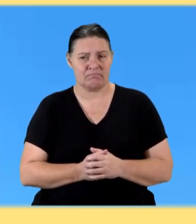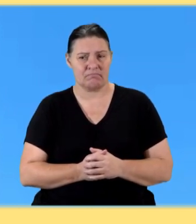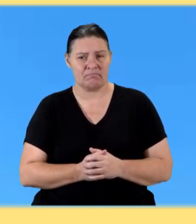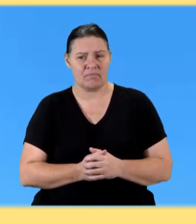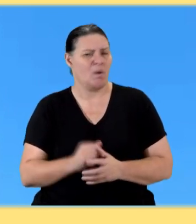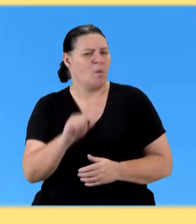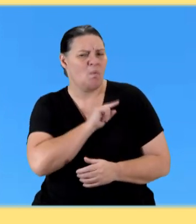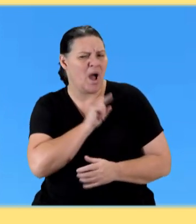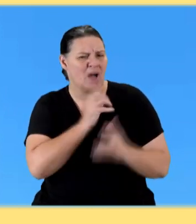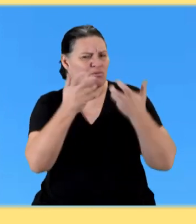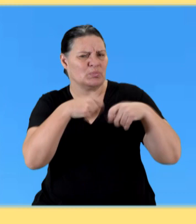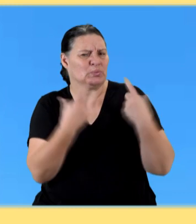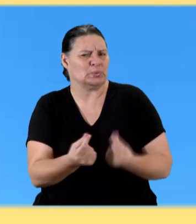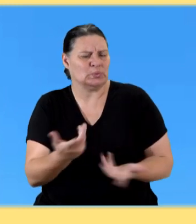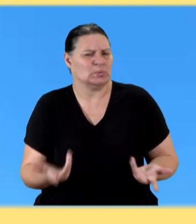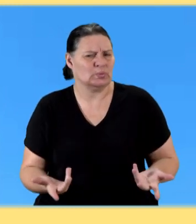Why should we reconcile?